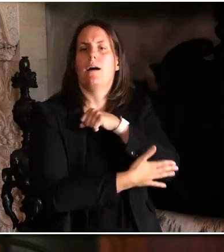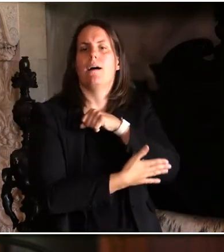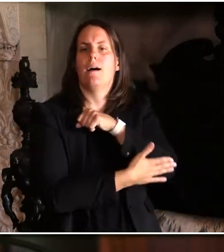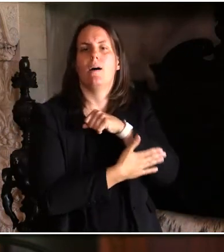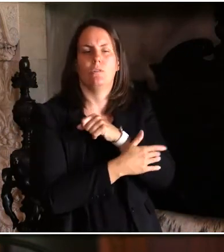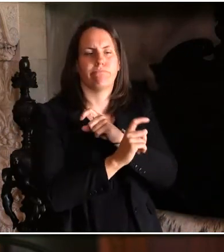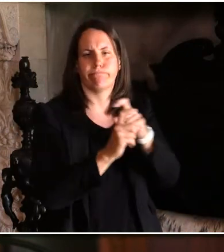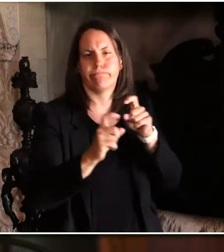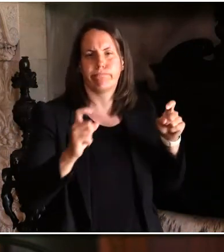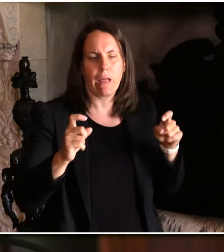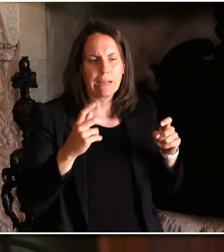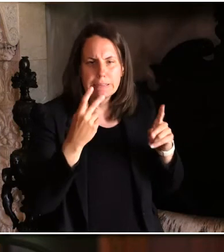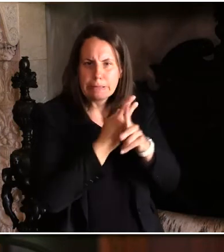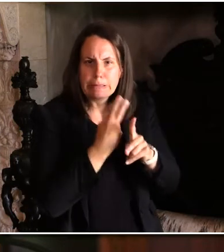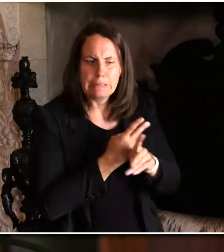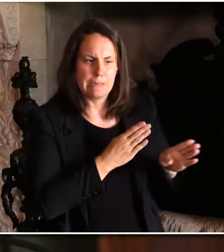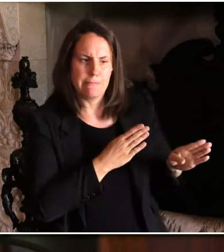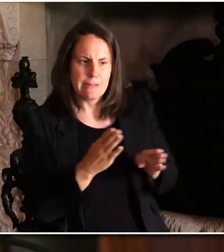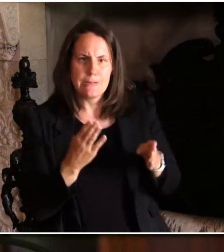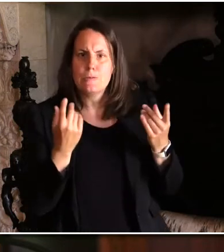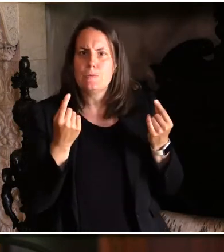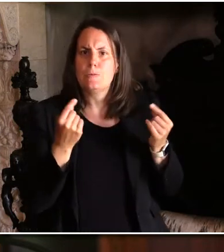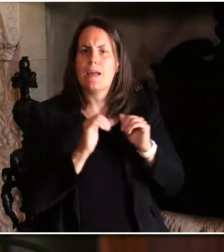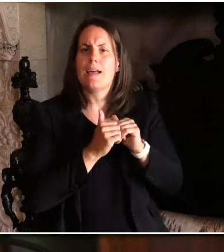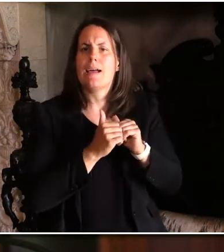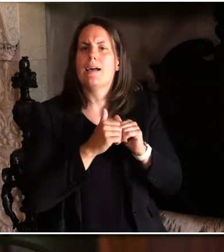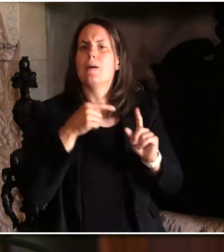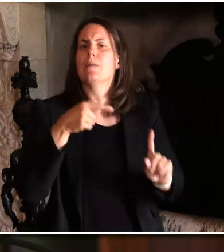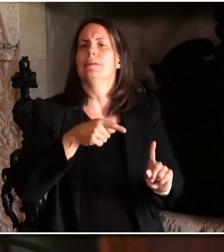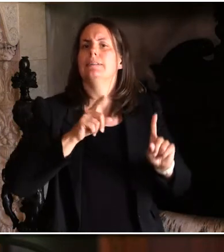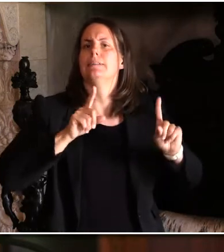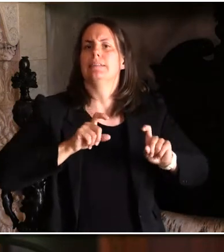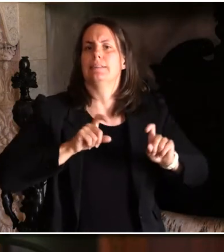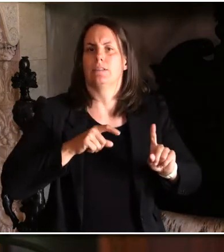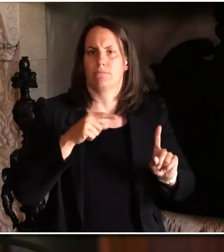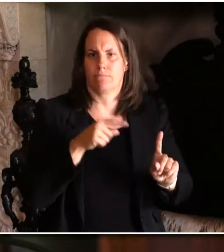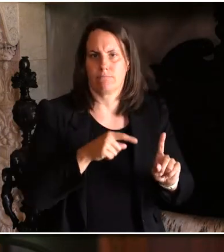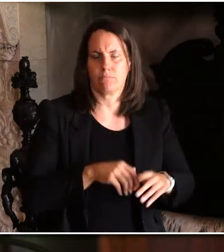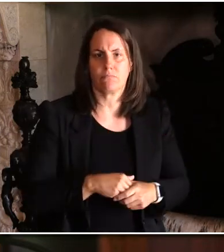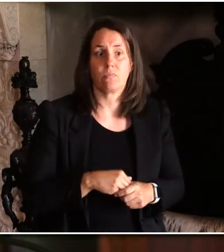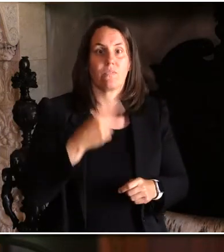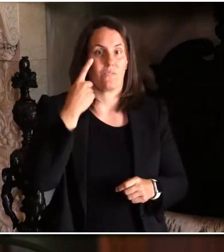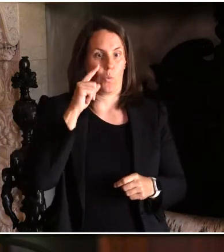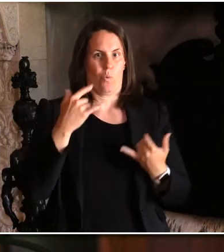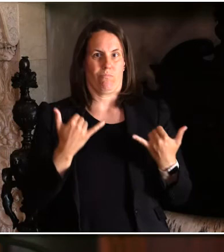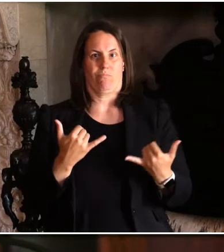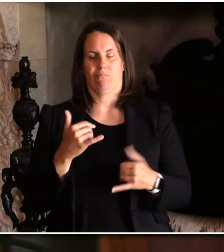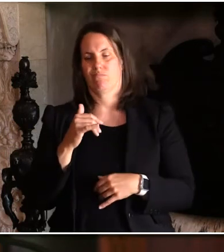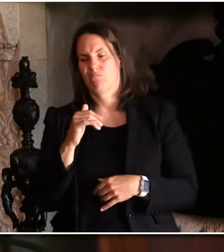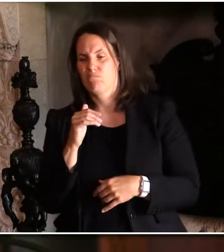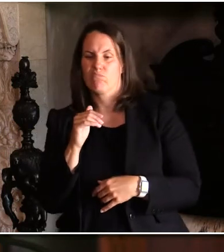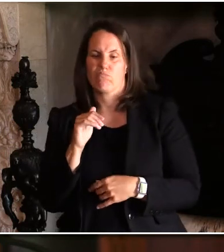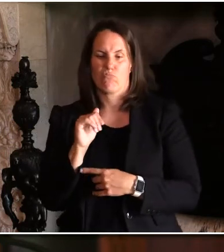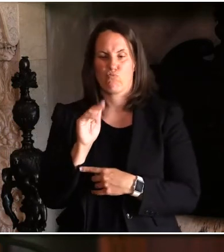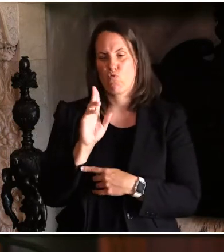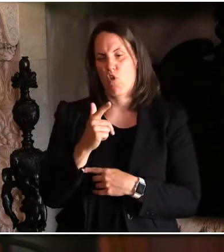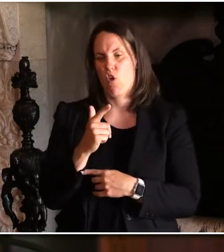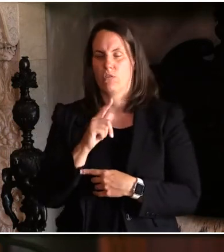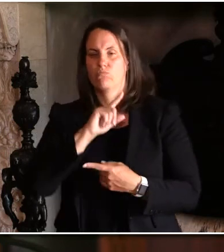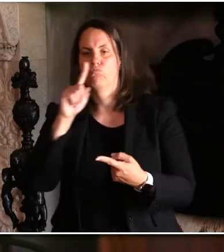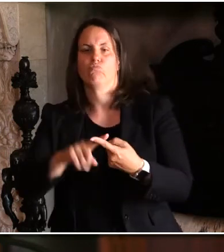strategy through the fall and the end of the year. As we continue to work together in this response, the state is certainly going